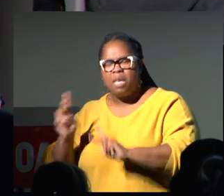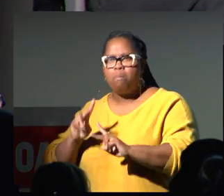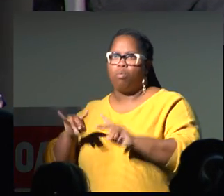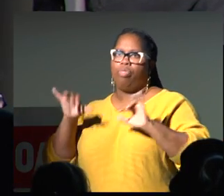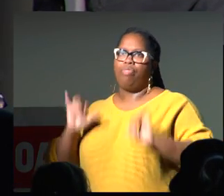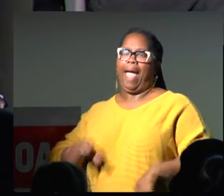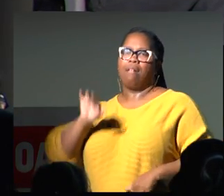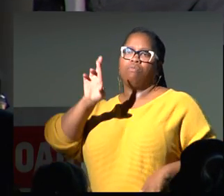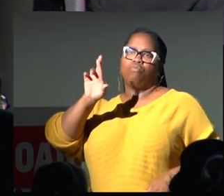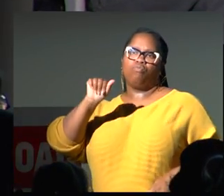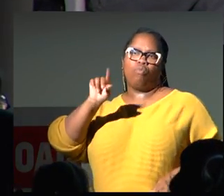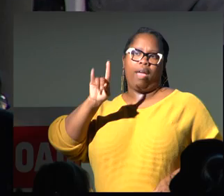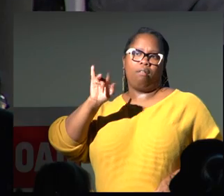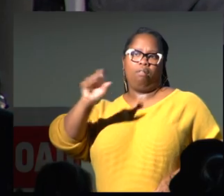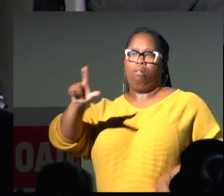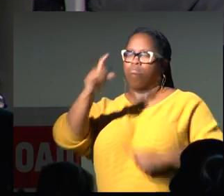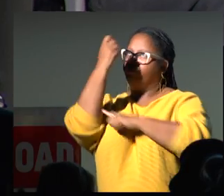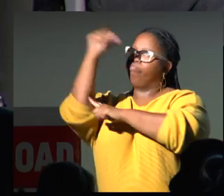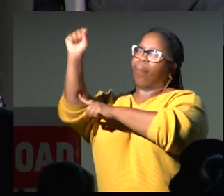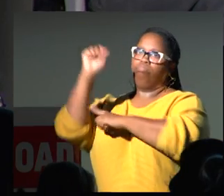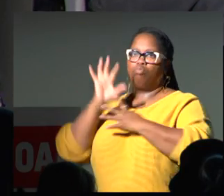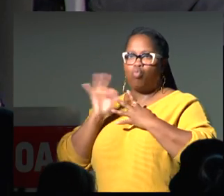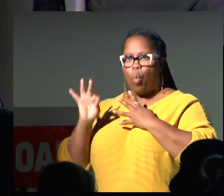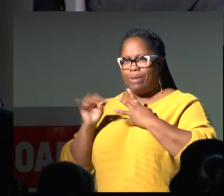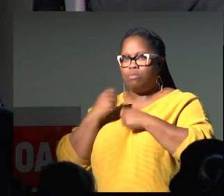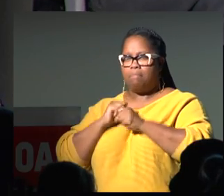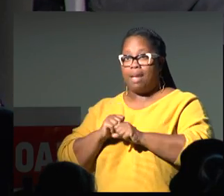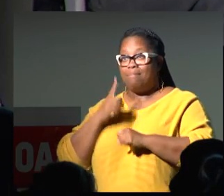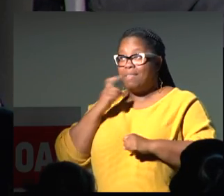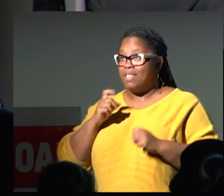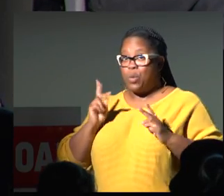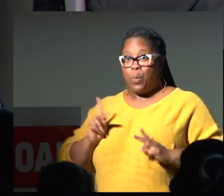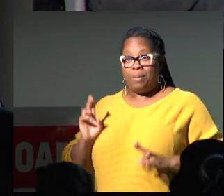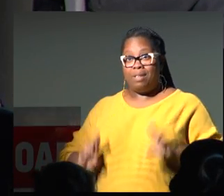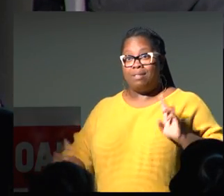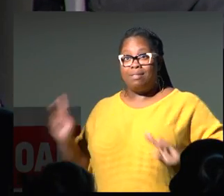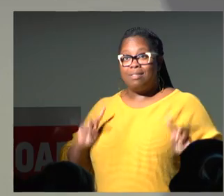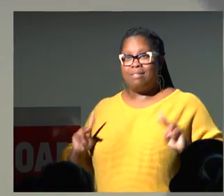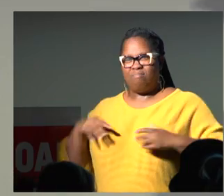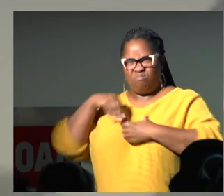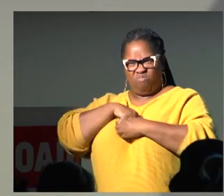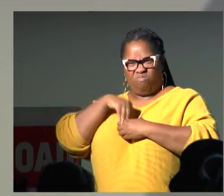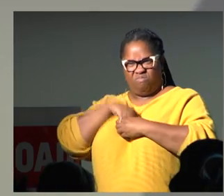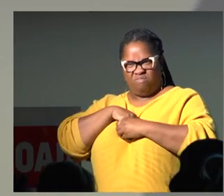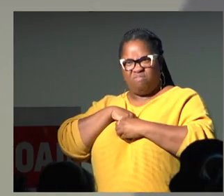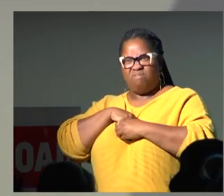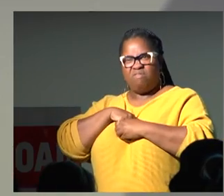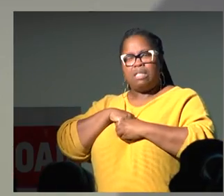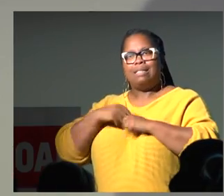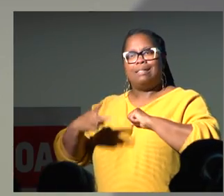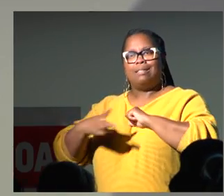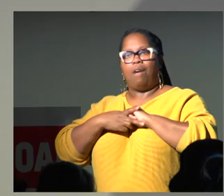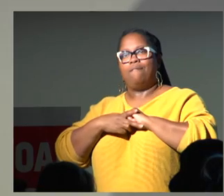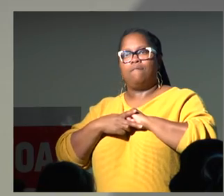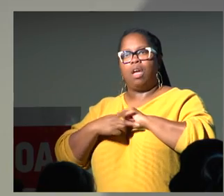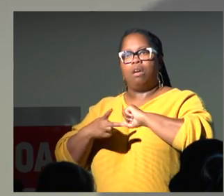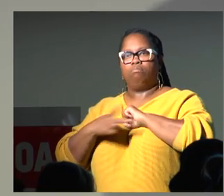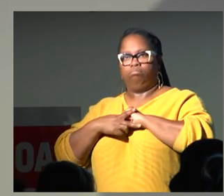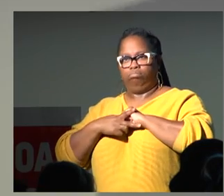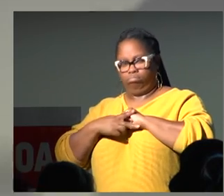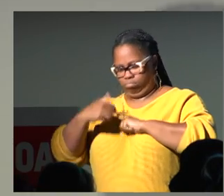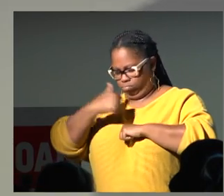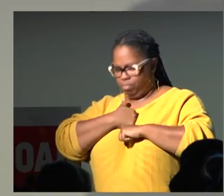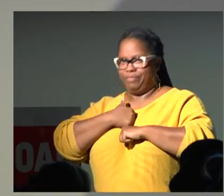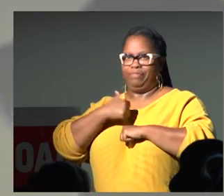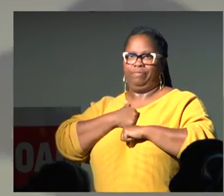radical choice to make, because humans are actually wired for self-preservation. Mm. That's what